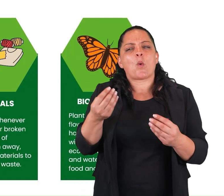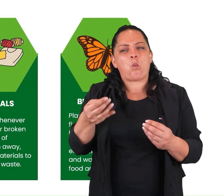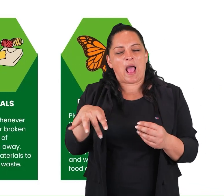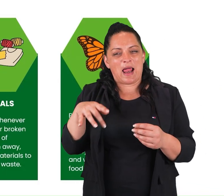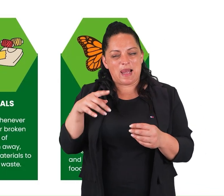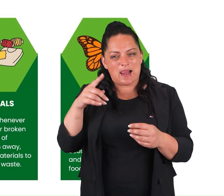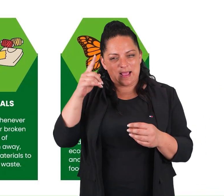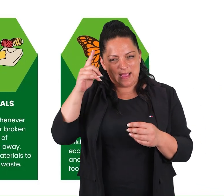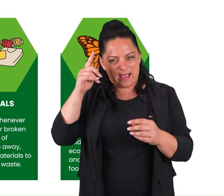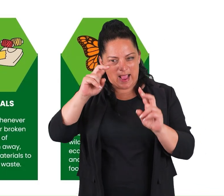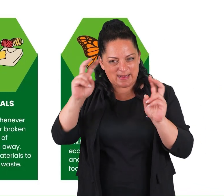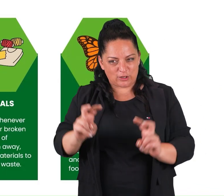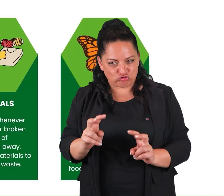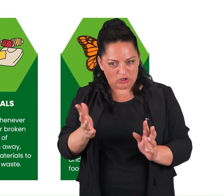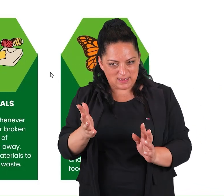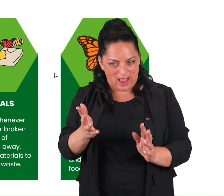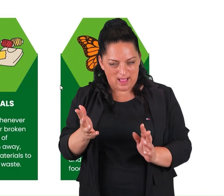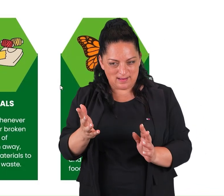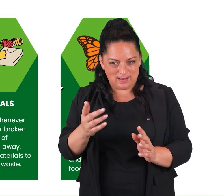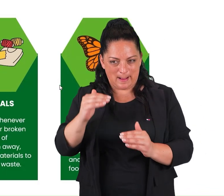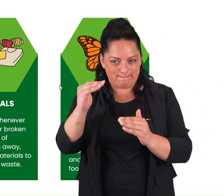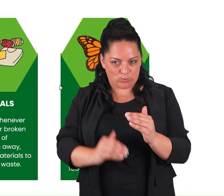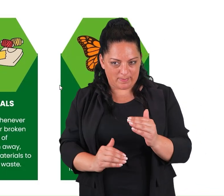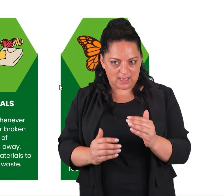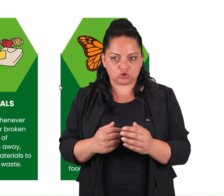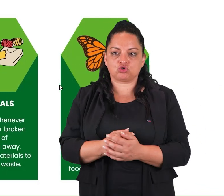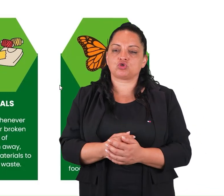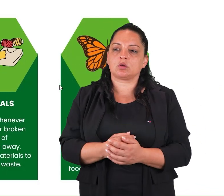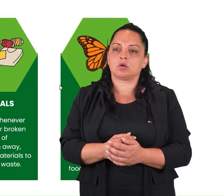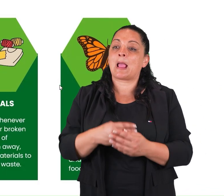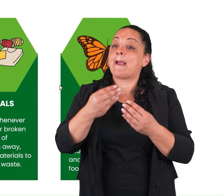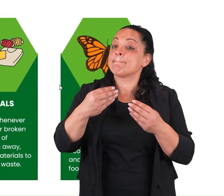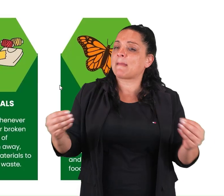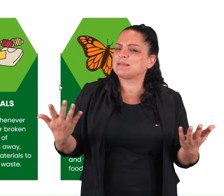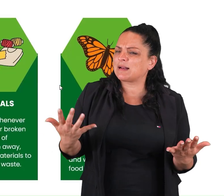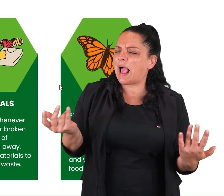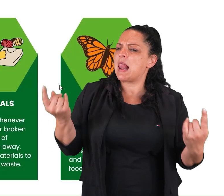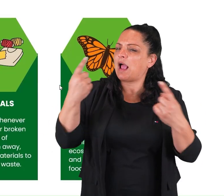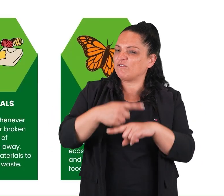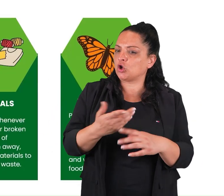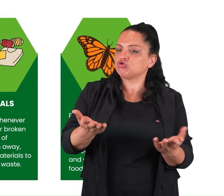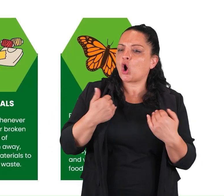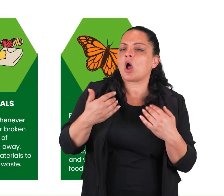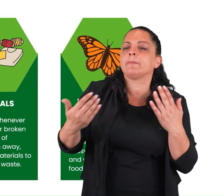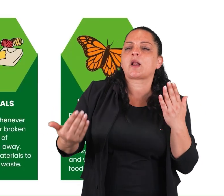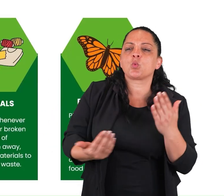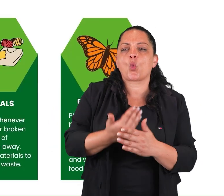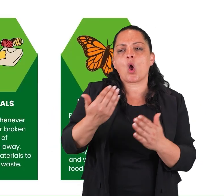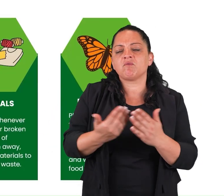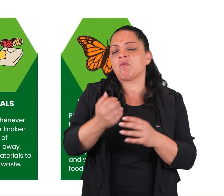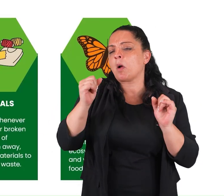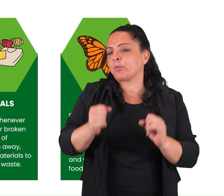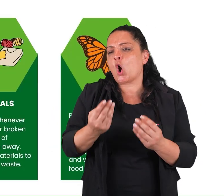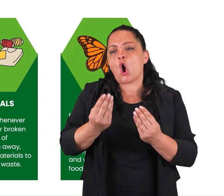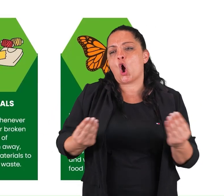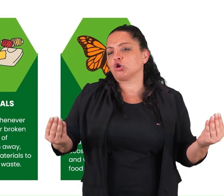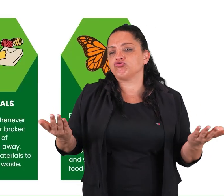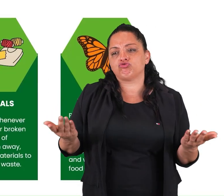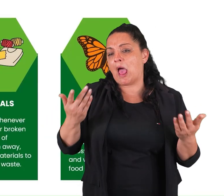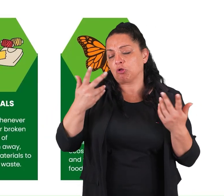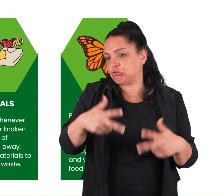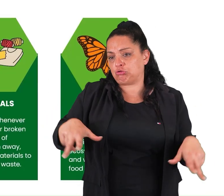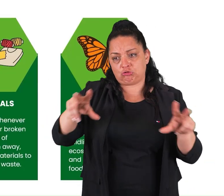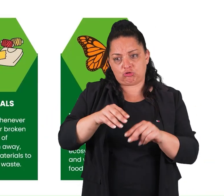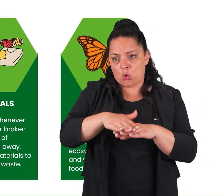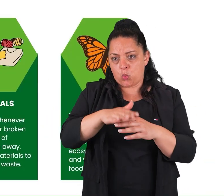systems and renewable energy sources. About materials, rather than buying new things, we can reuse items,